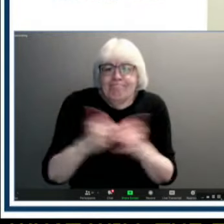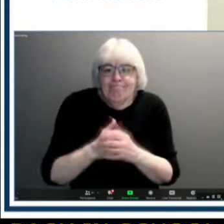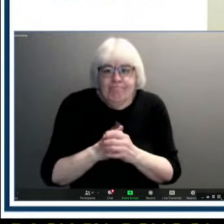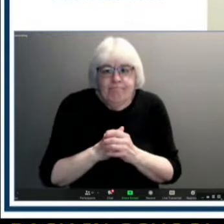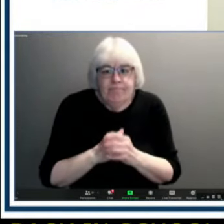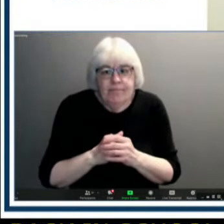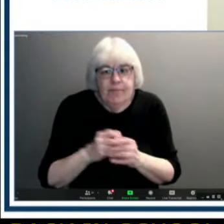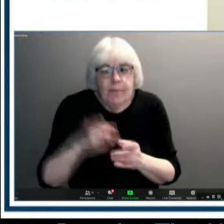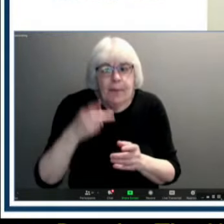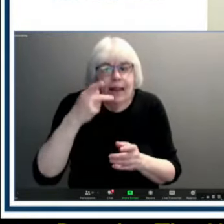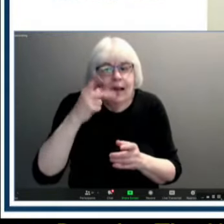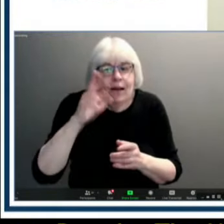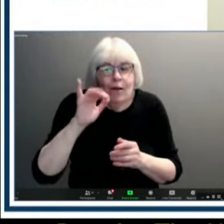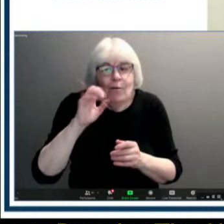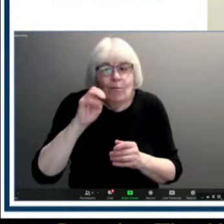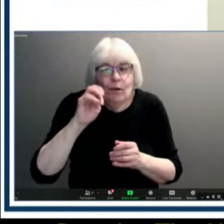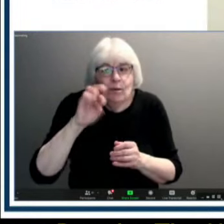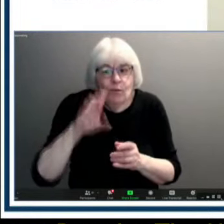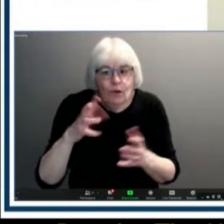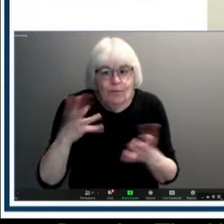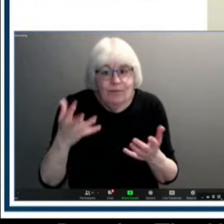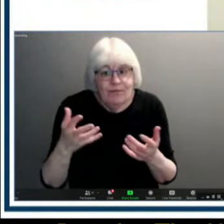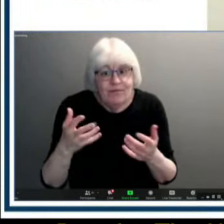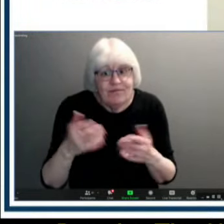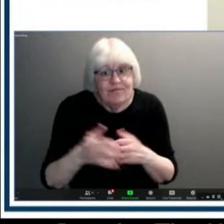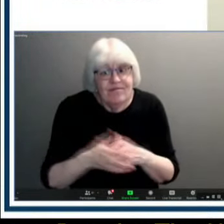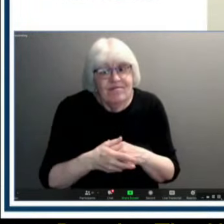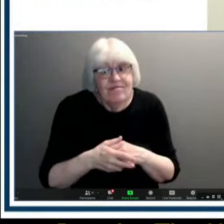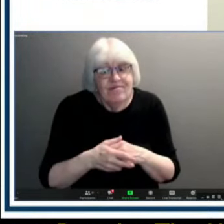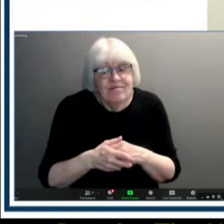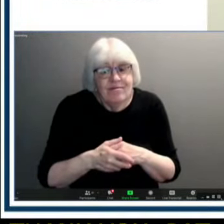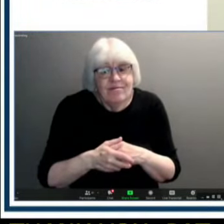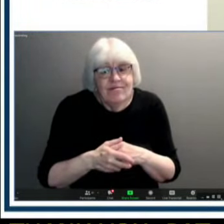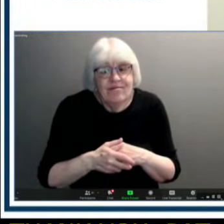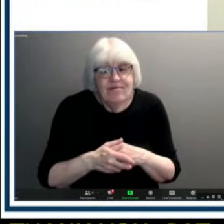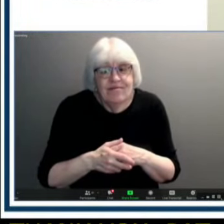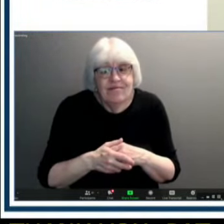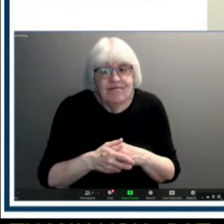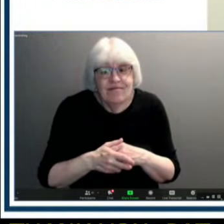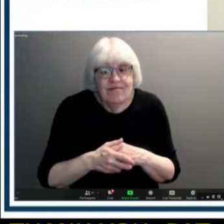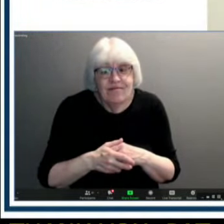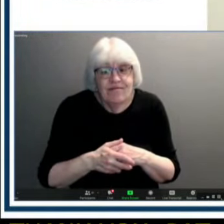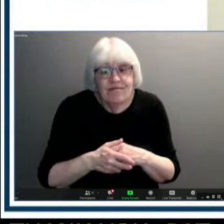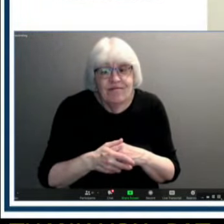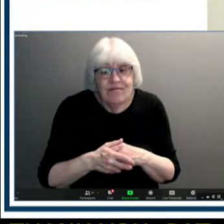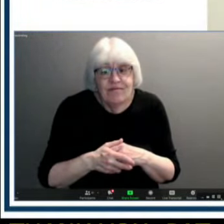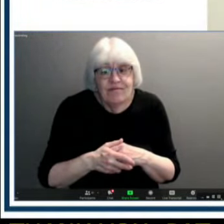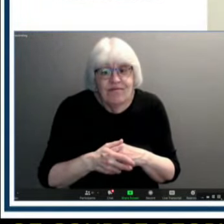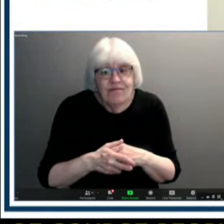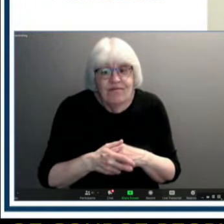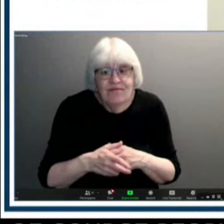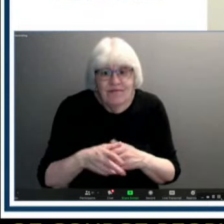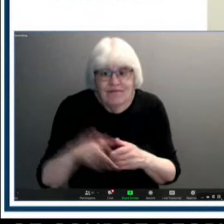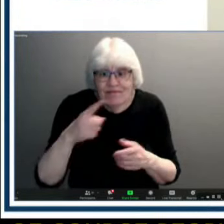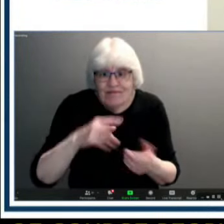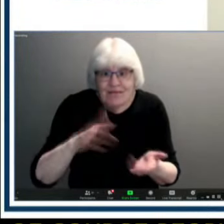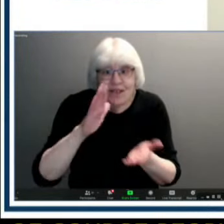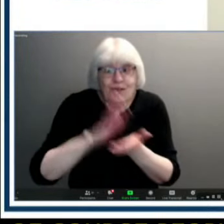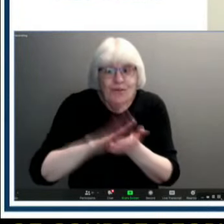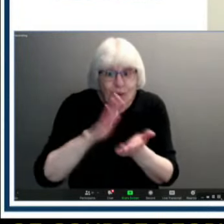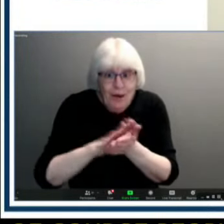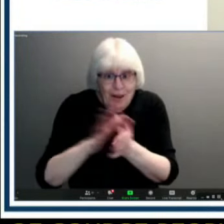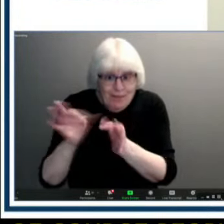people remember that we pushed the return to school back by a couple of days. That's already happened, and of